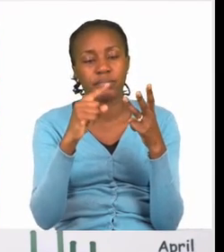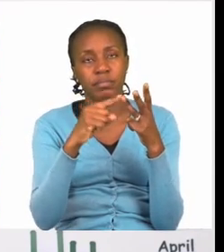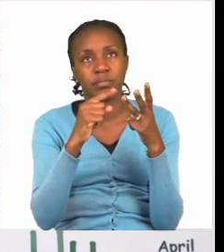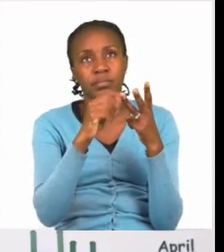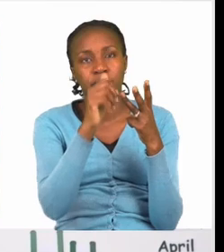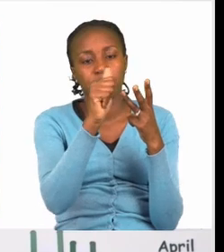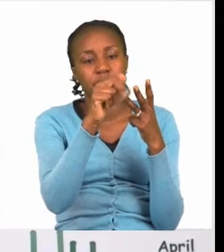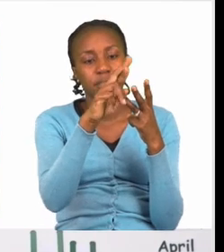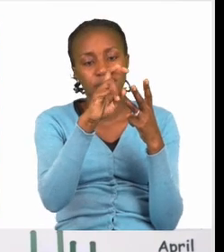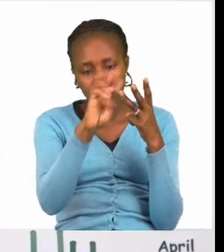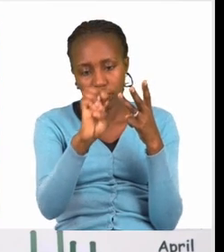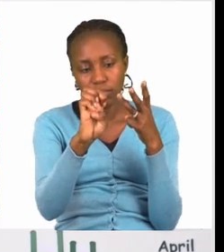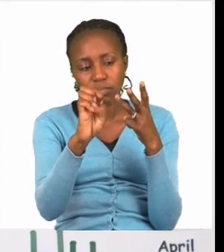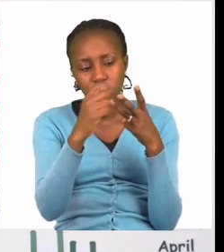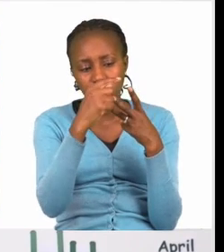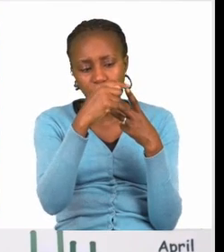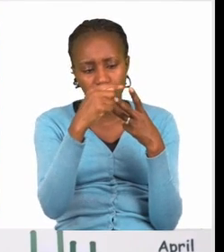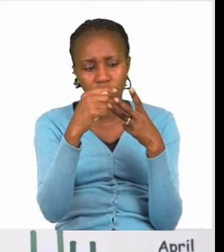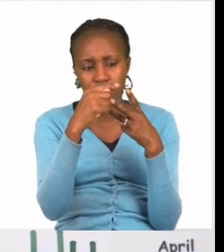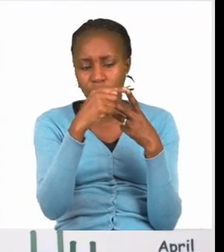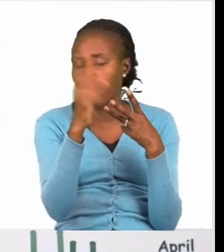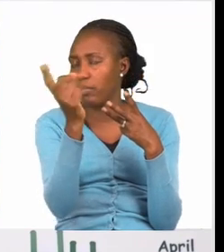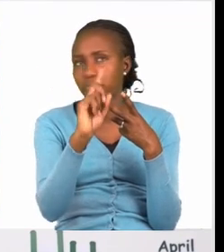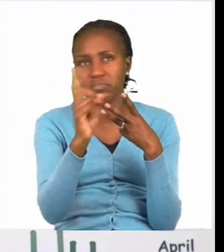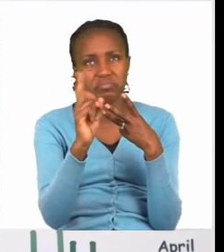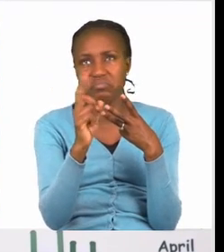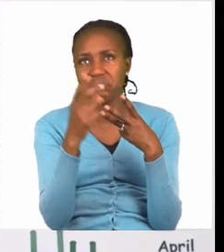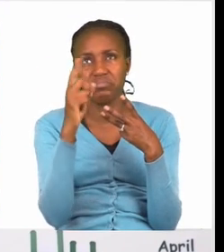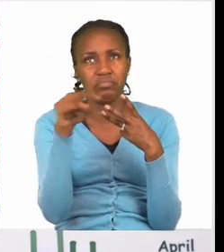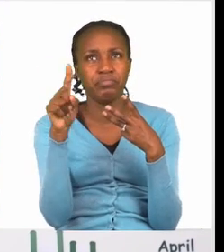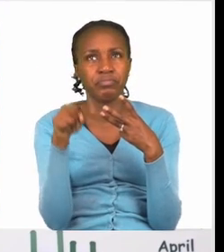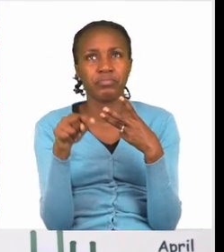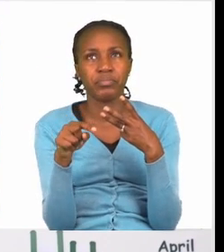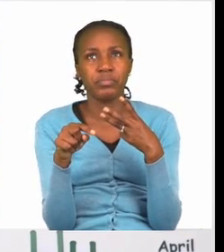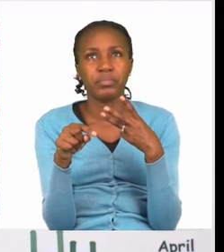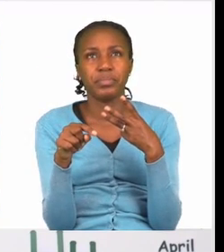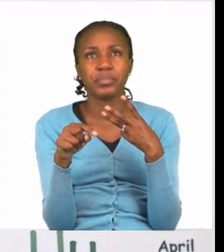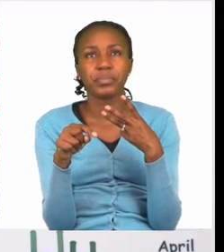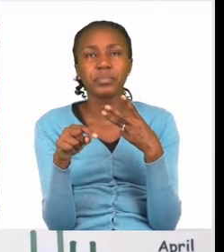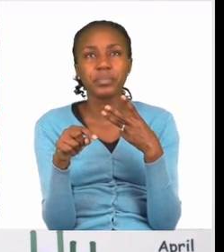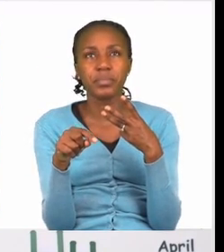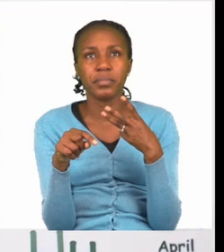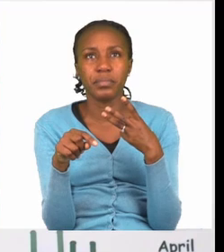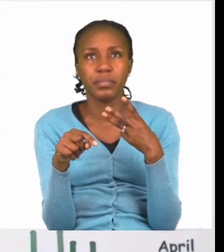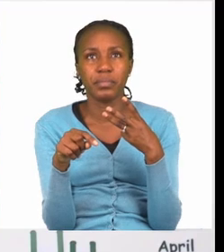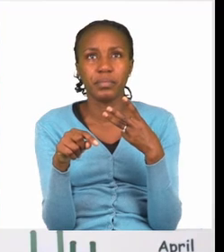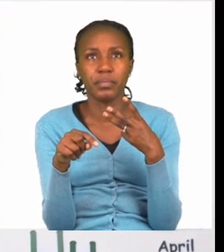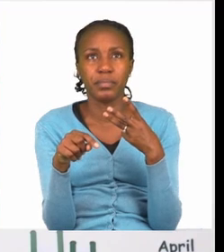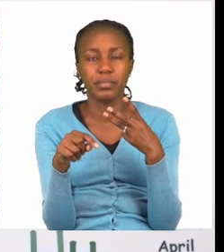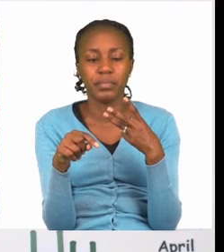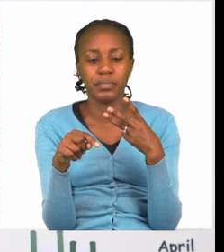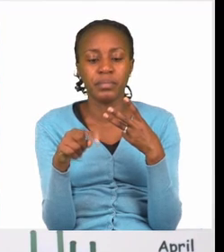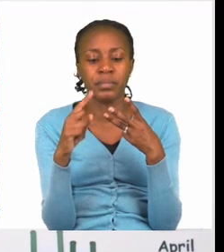am in the garden. No, that doesn't sound right. Let's try the second word.